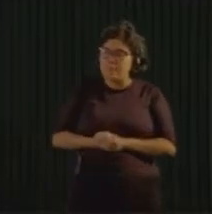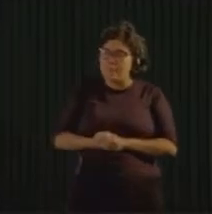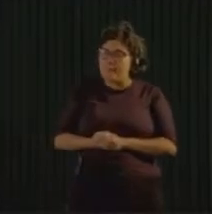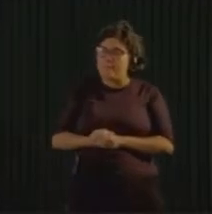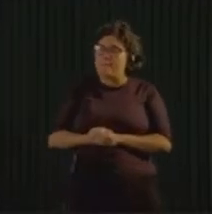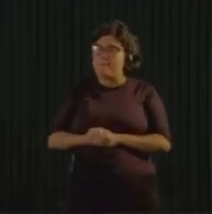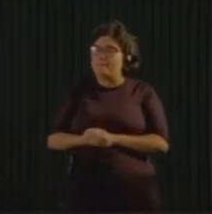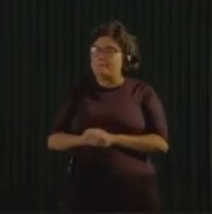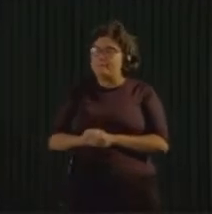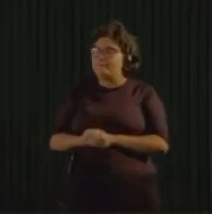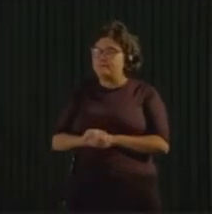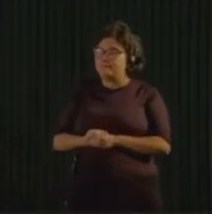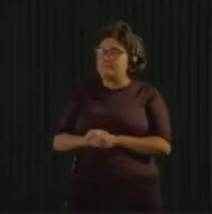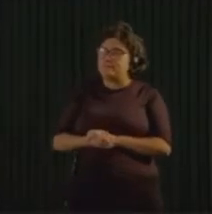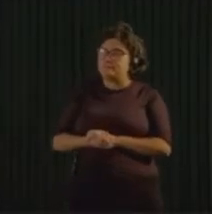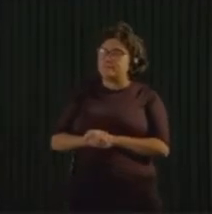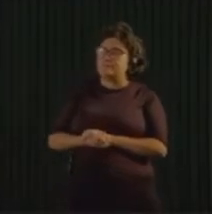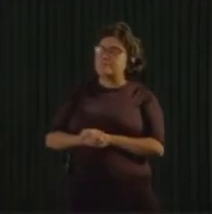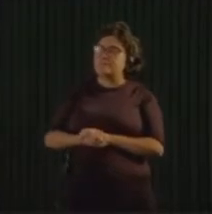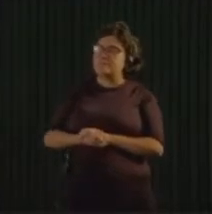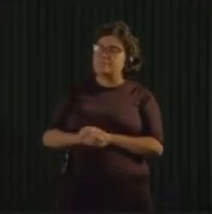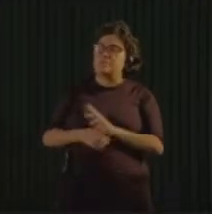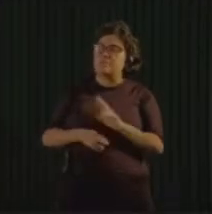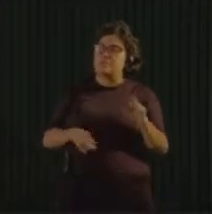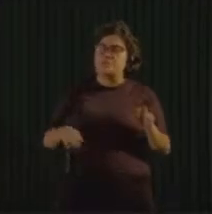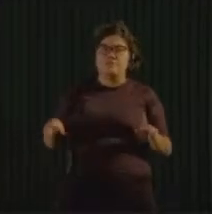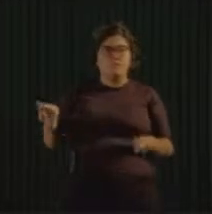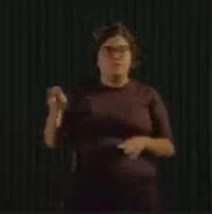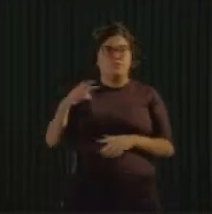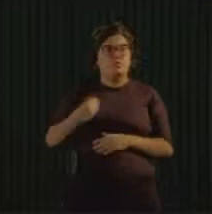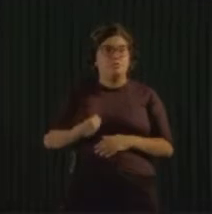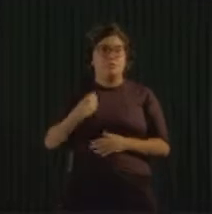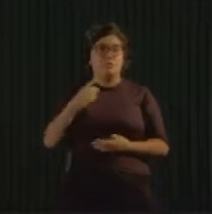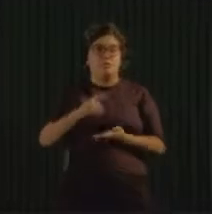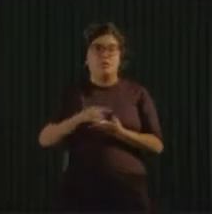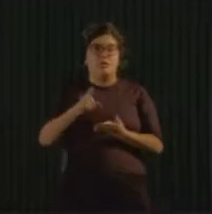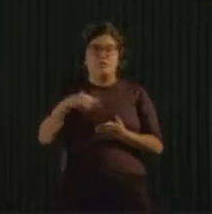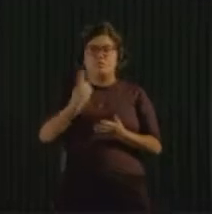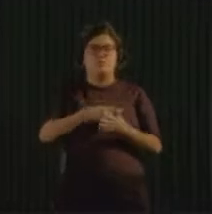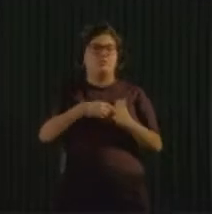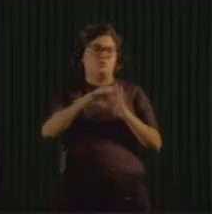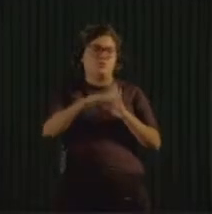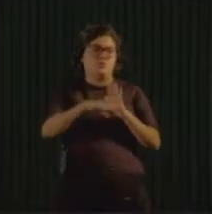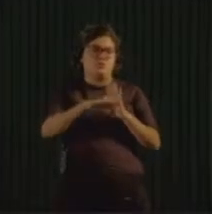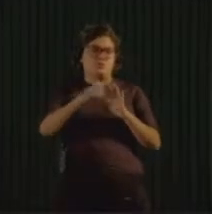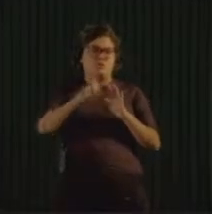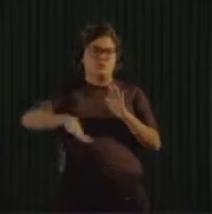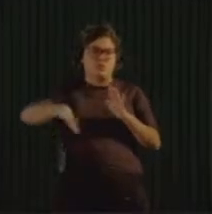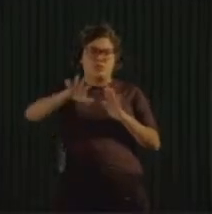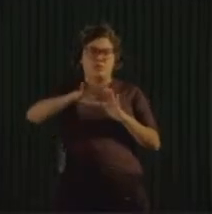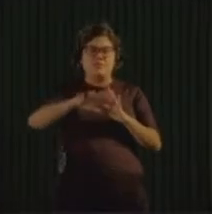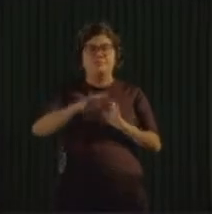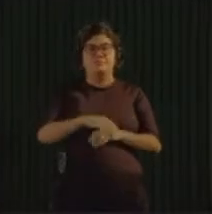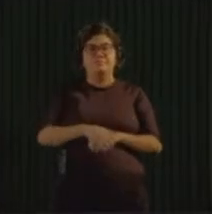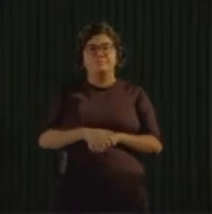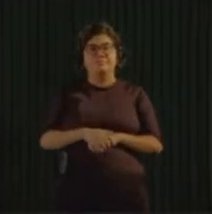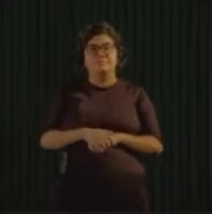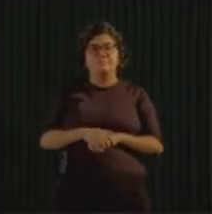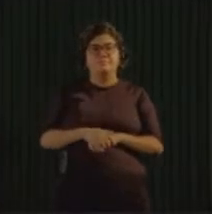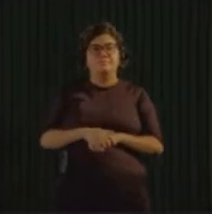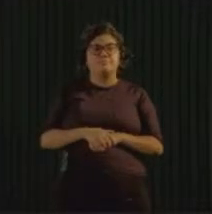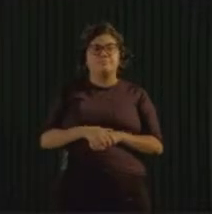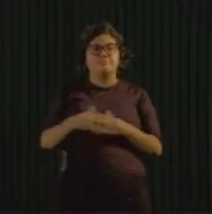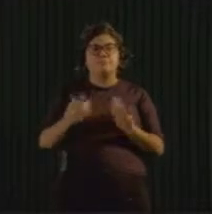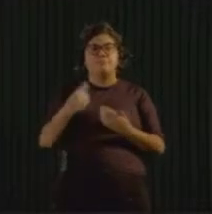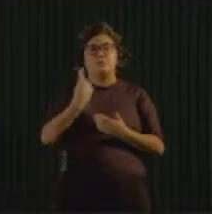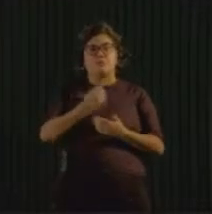the realities. So that's our kind of our concept in general. So we work with, for example, communities and local government